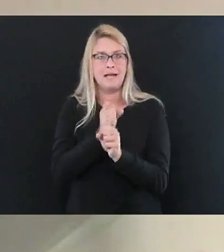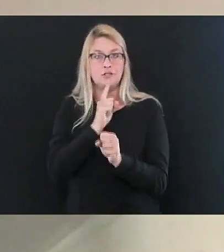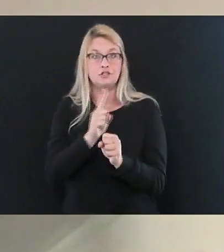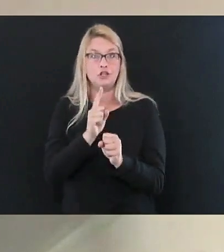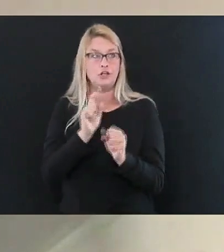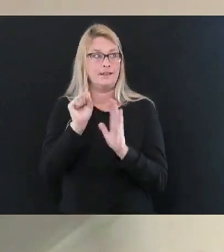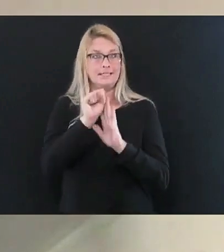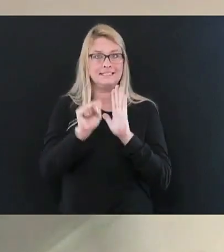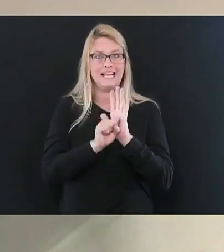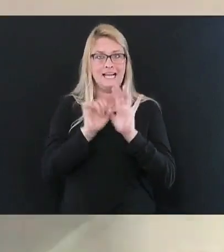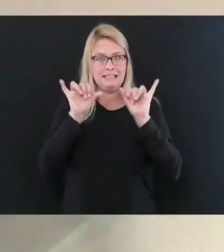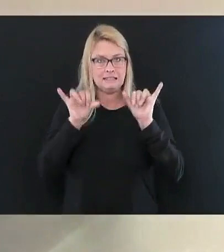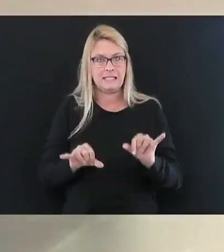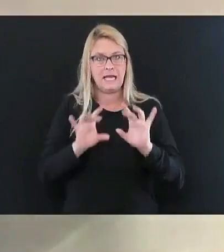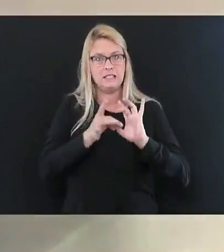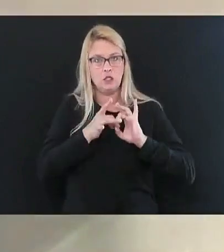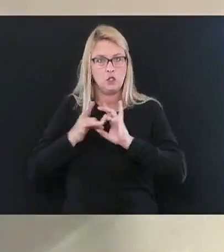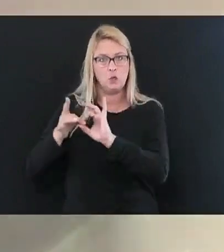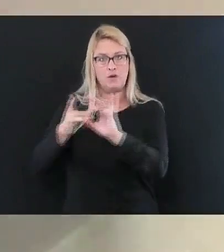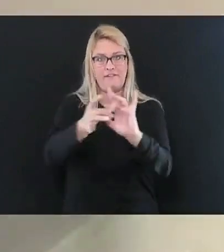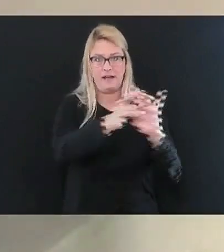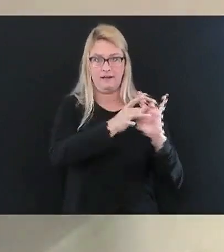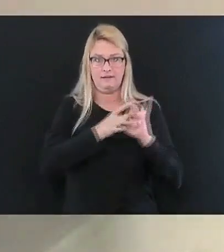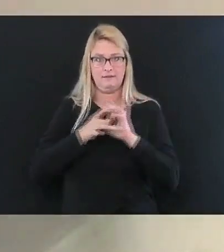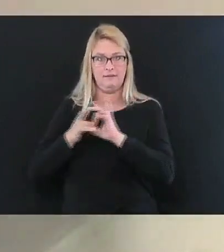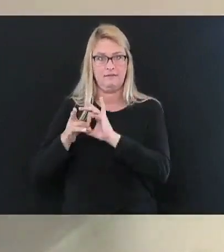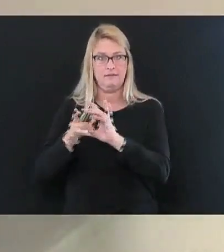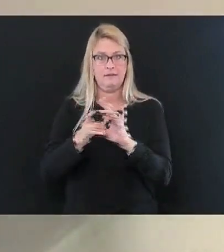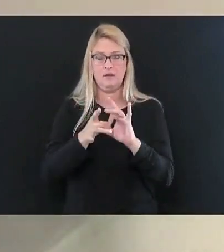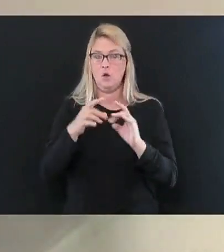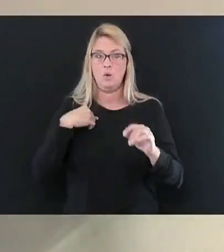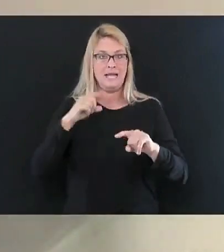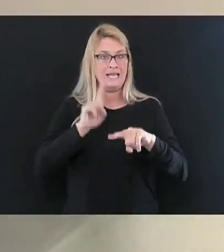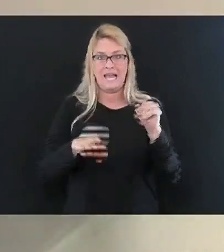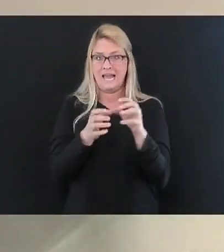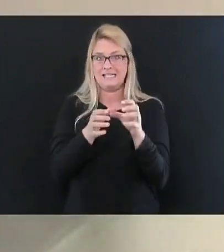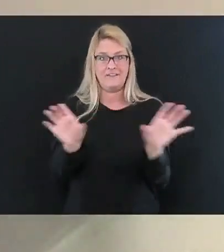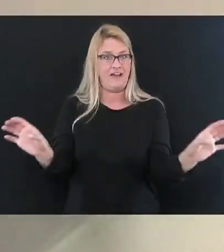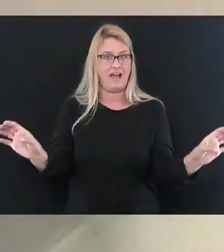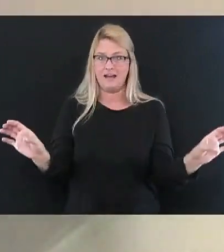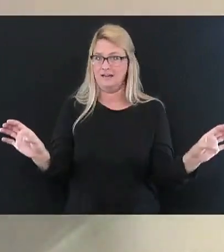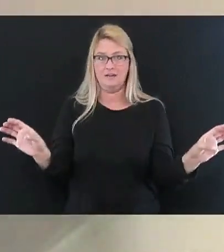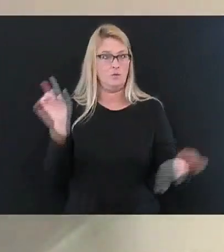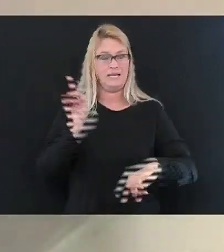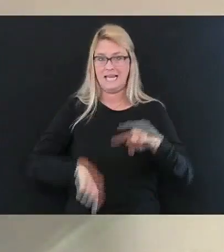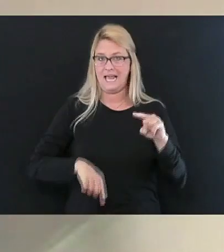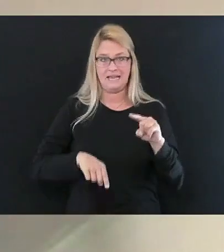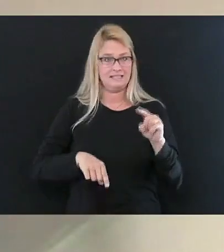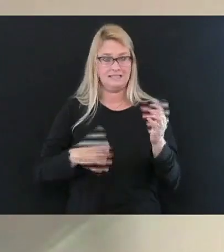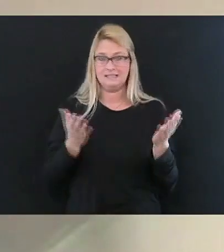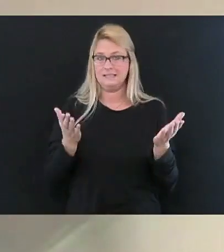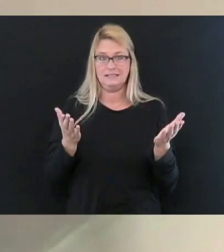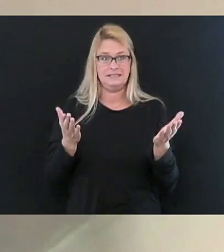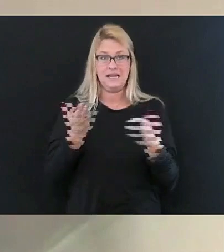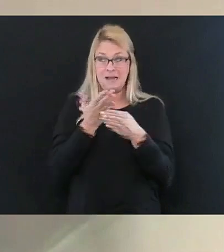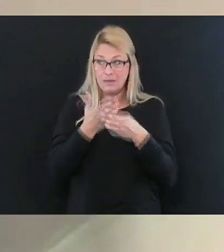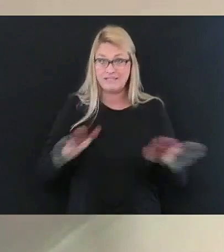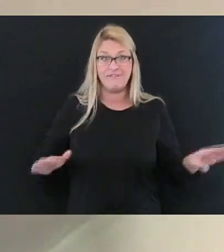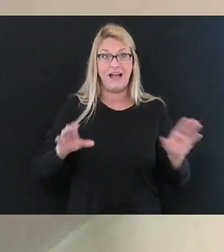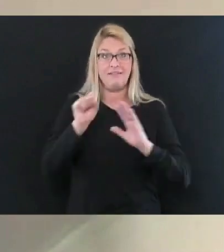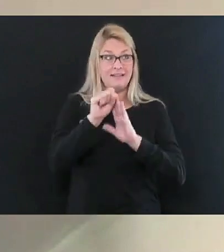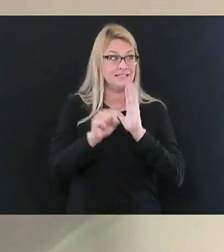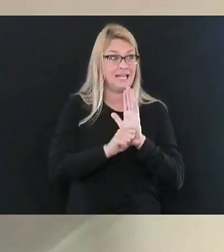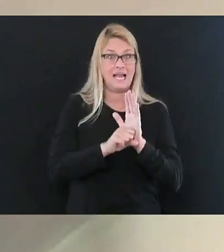together, that a divided house cannot stand in any way that's strong against the